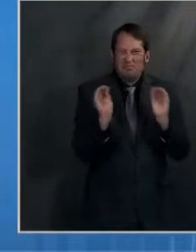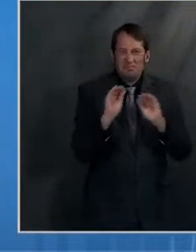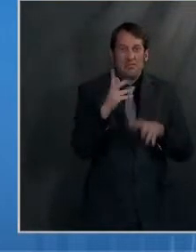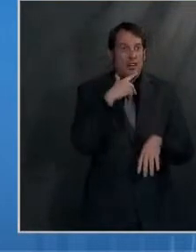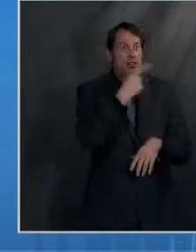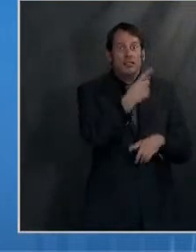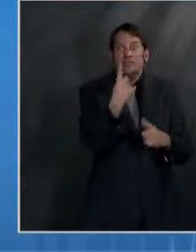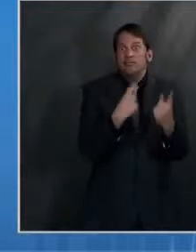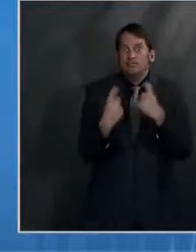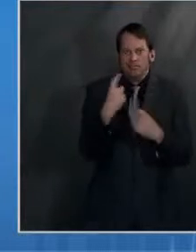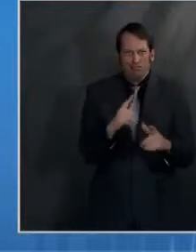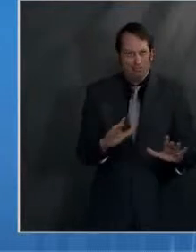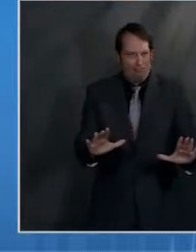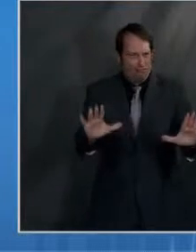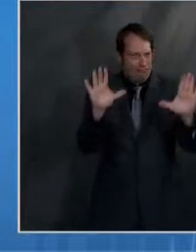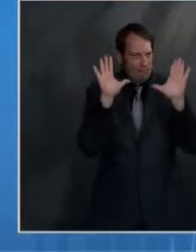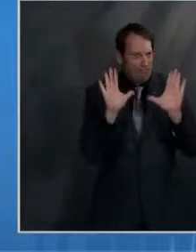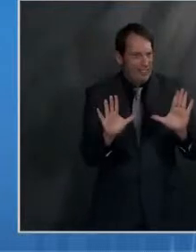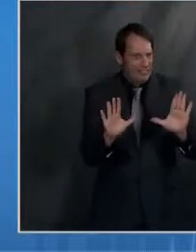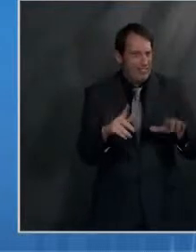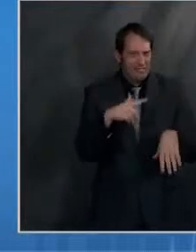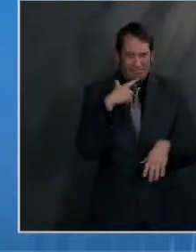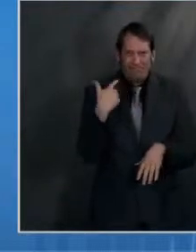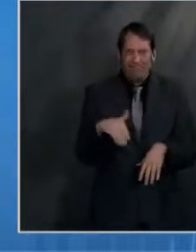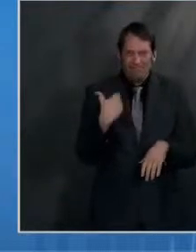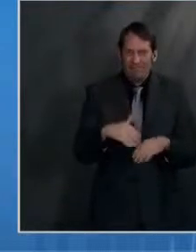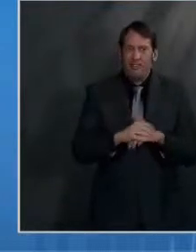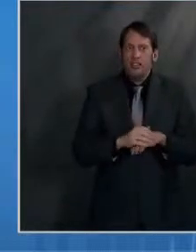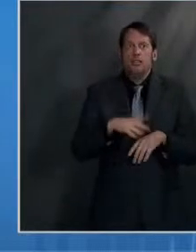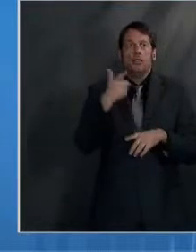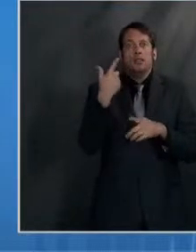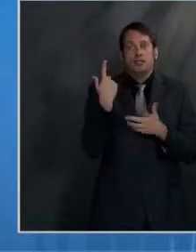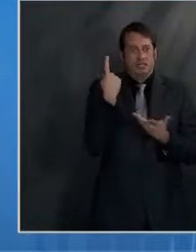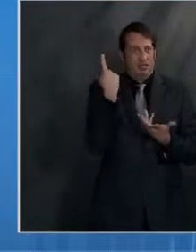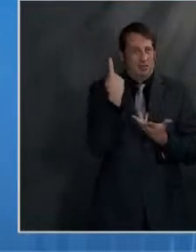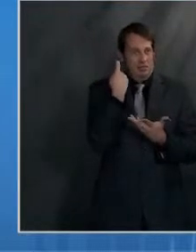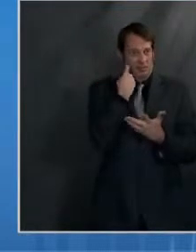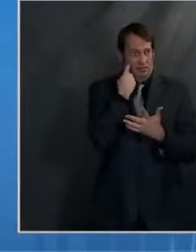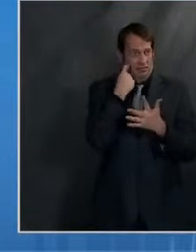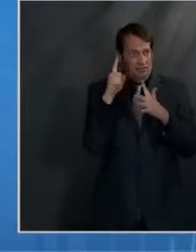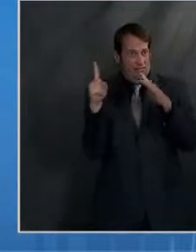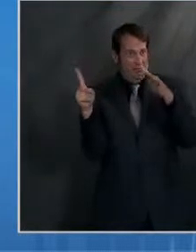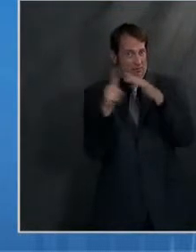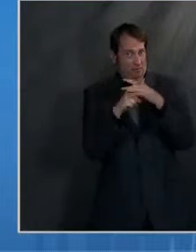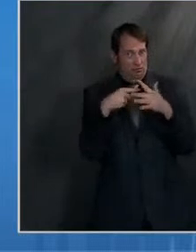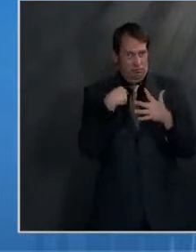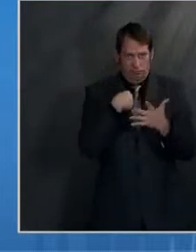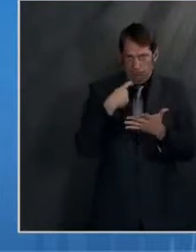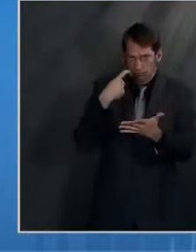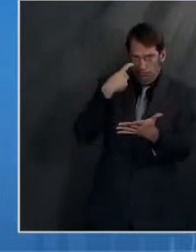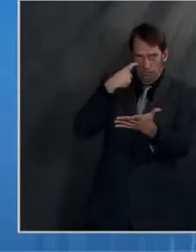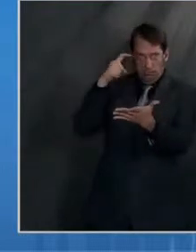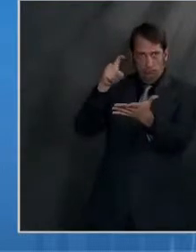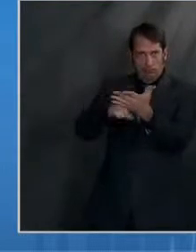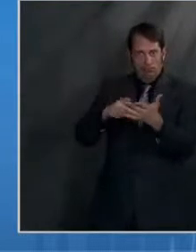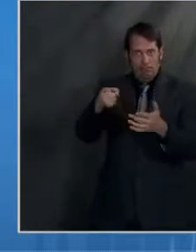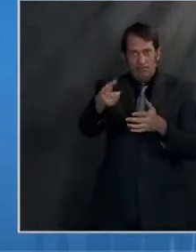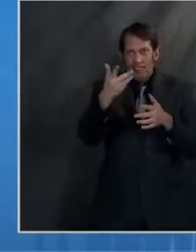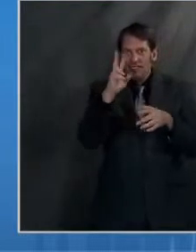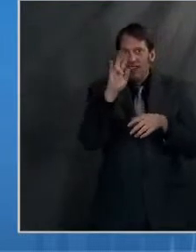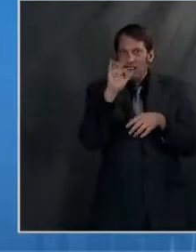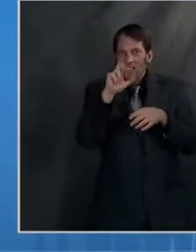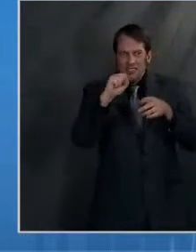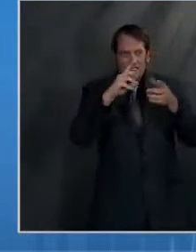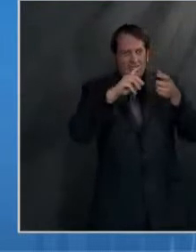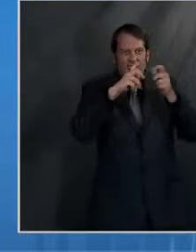of the data that have been emerging is as we found some of these variants in the contact tracing of them, we are finding that people were actually